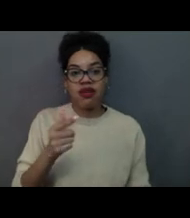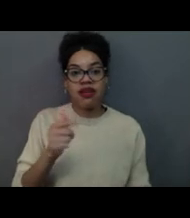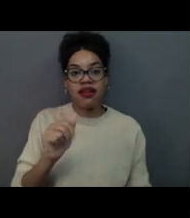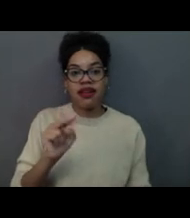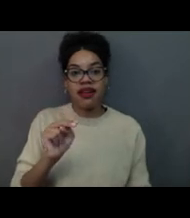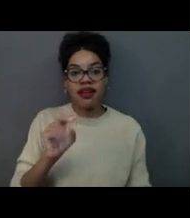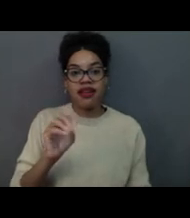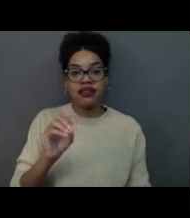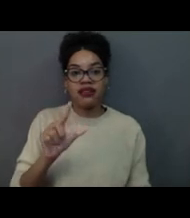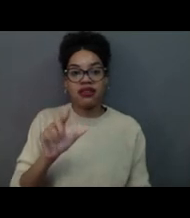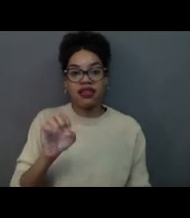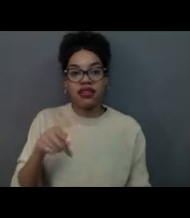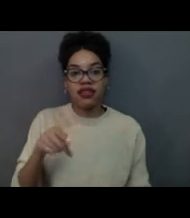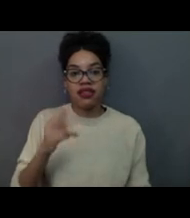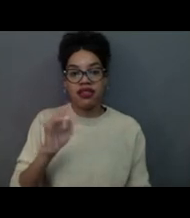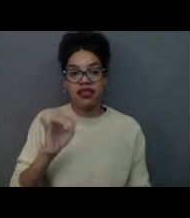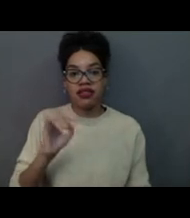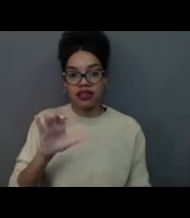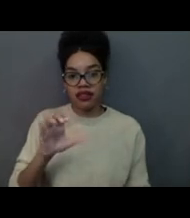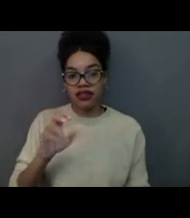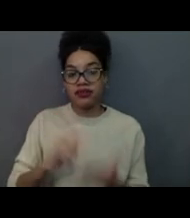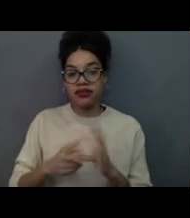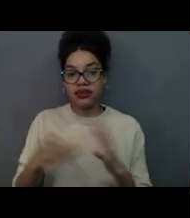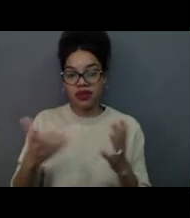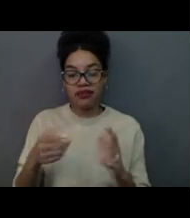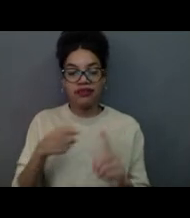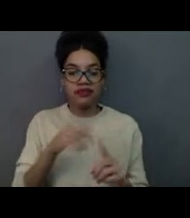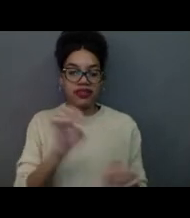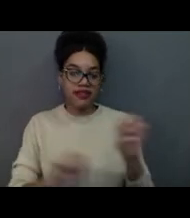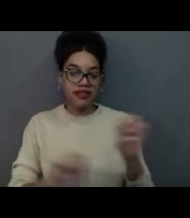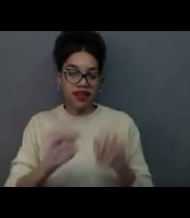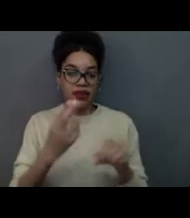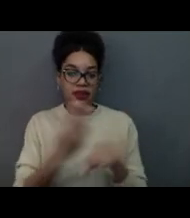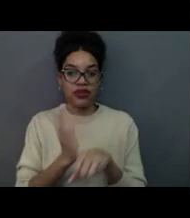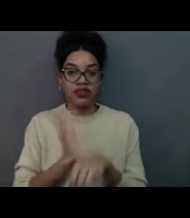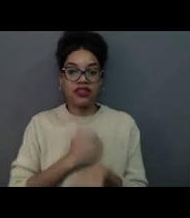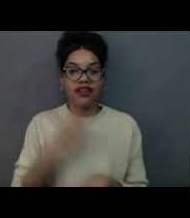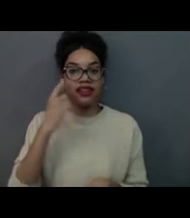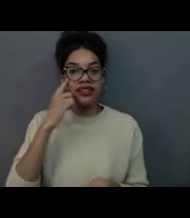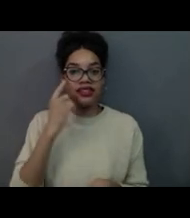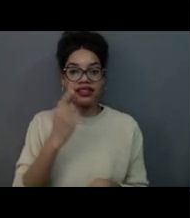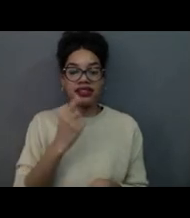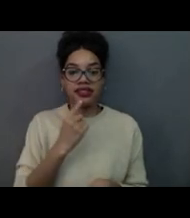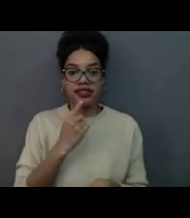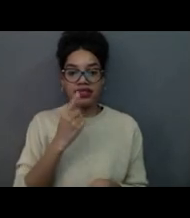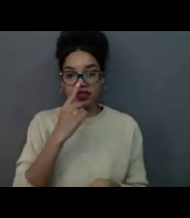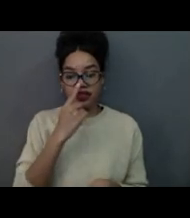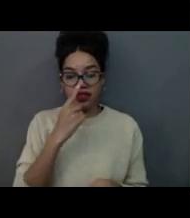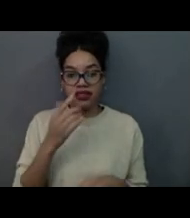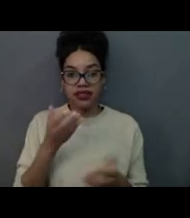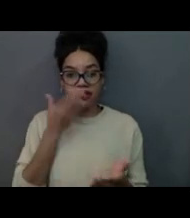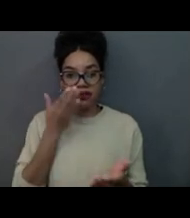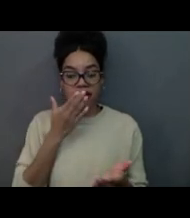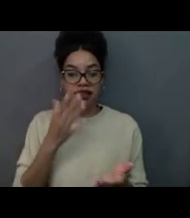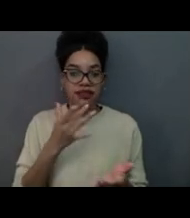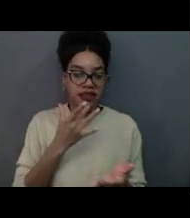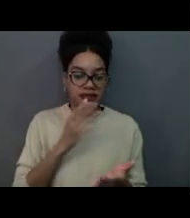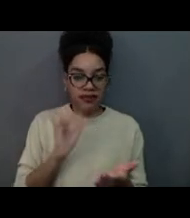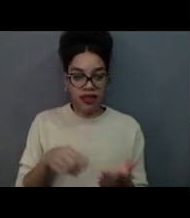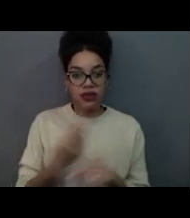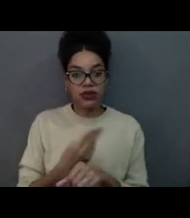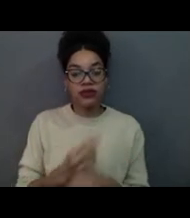a fancy word that basically just means that we're evaluating using our senses. And when we're looking at seafood, we're going to use 4 out of the 5